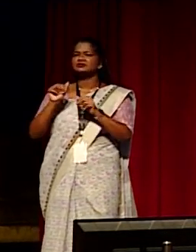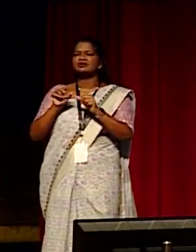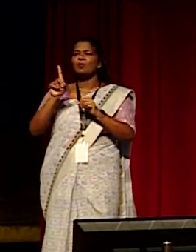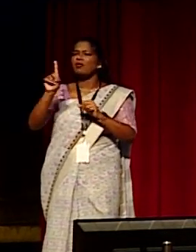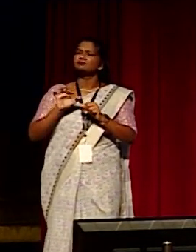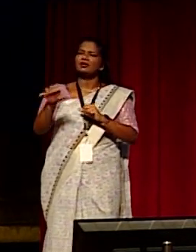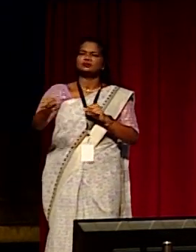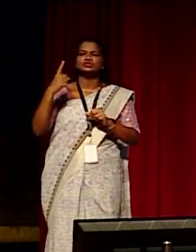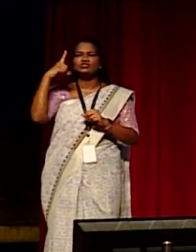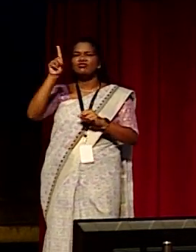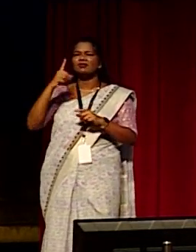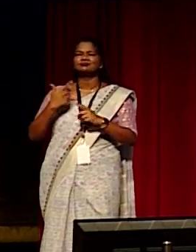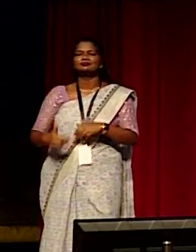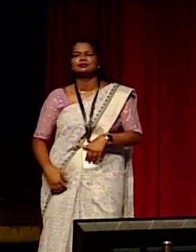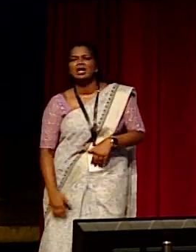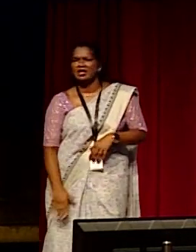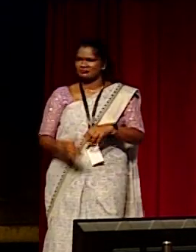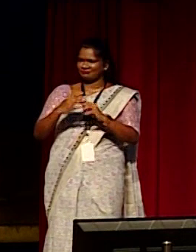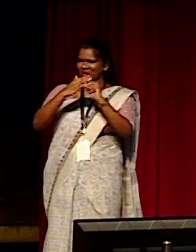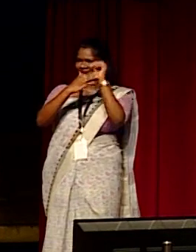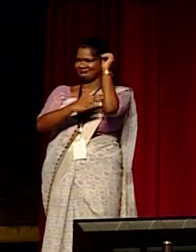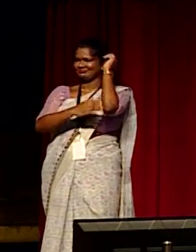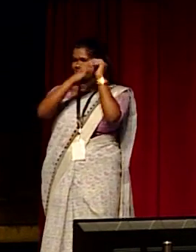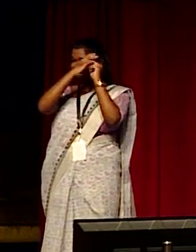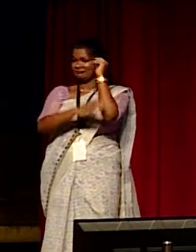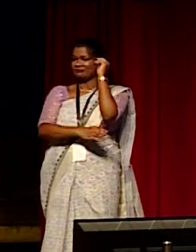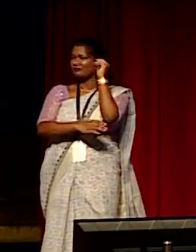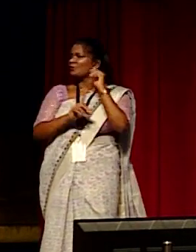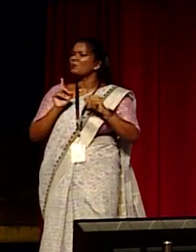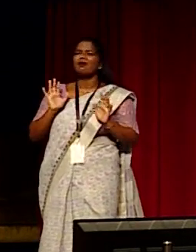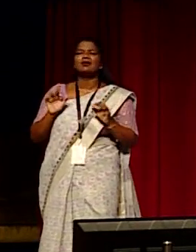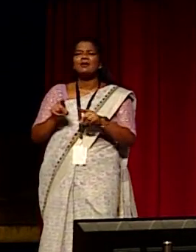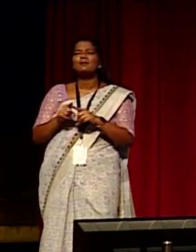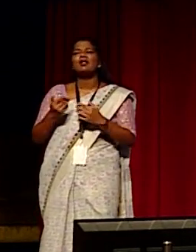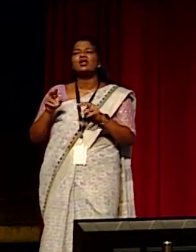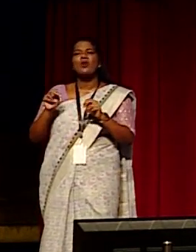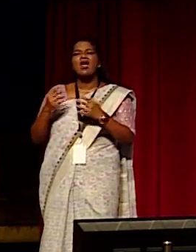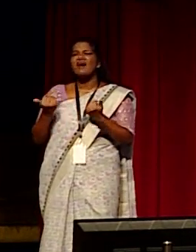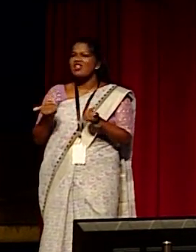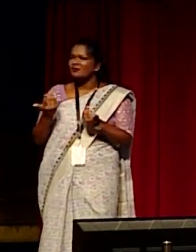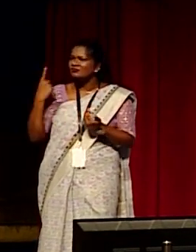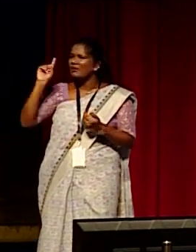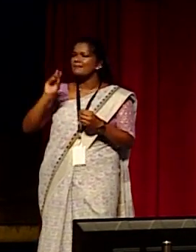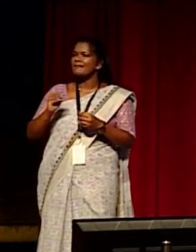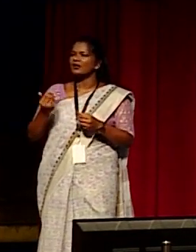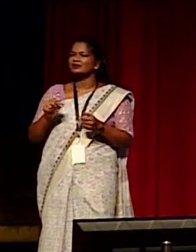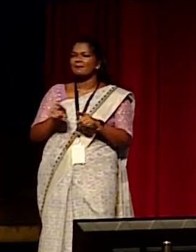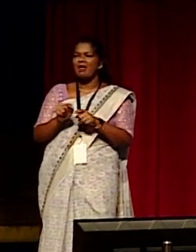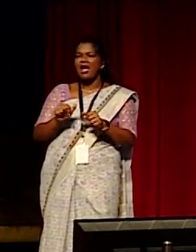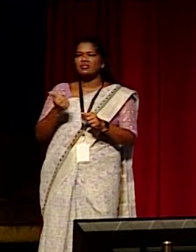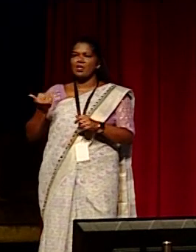knee joints with or without a manual lock, largely because of non-availability of better options.